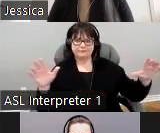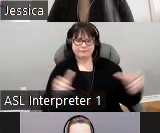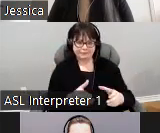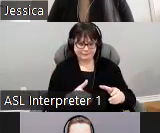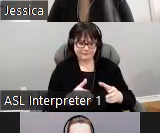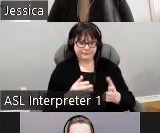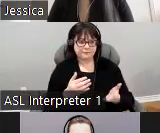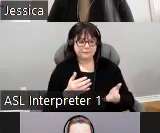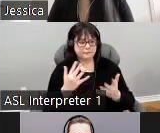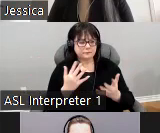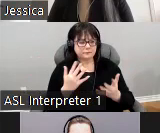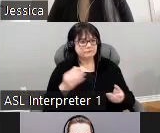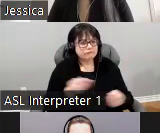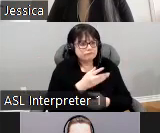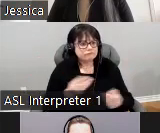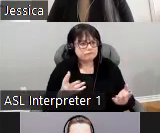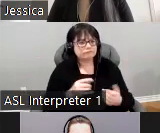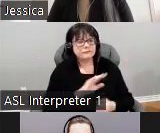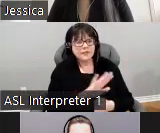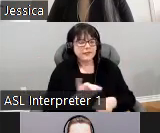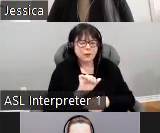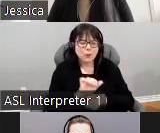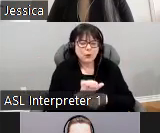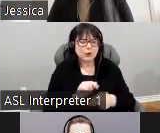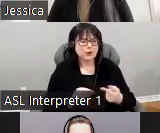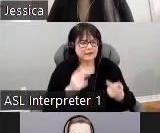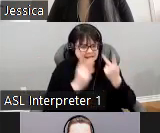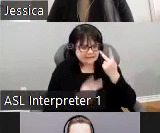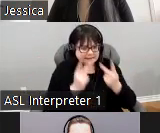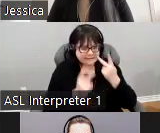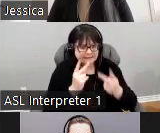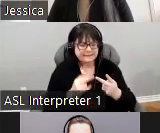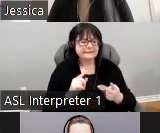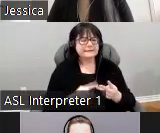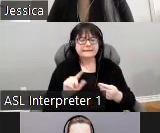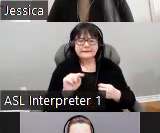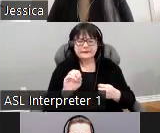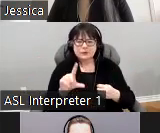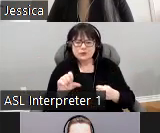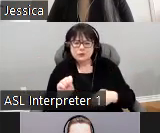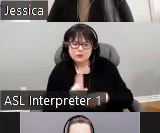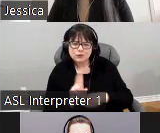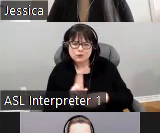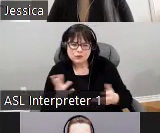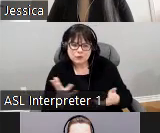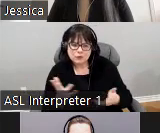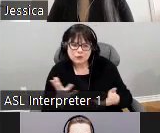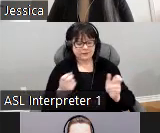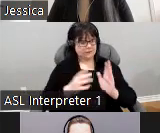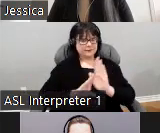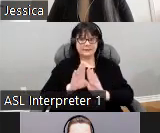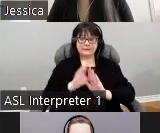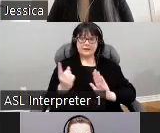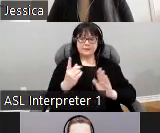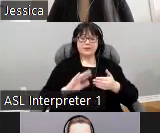work, about what they observe, what they encounter, what tools they use, and kind of foster a community of practice that can